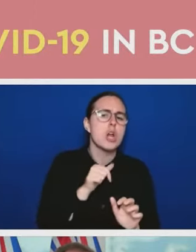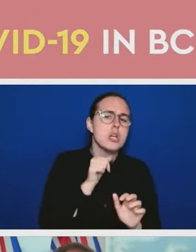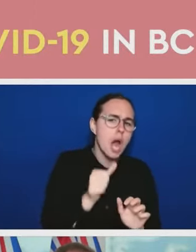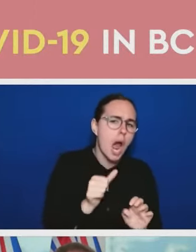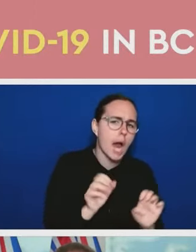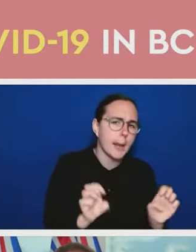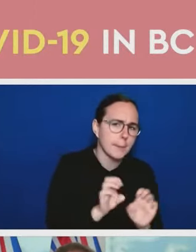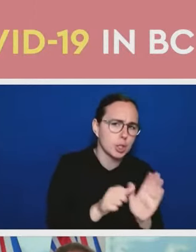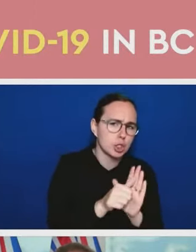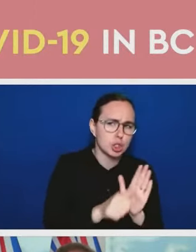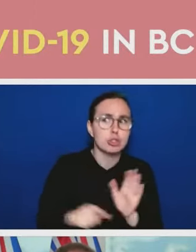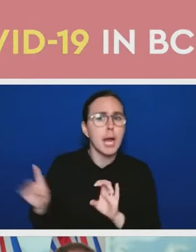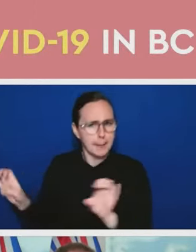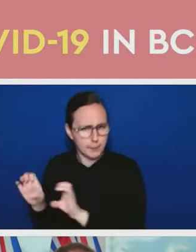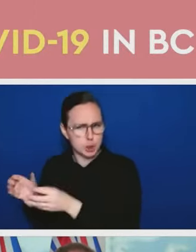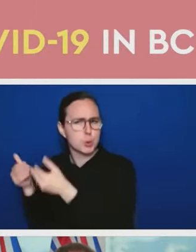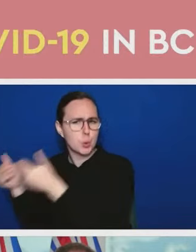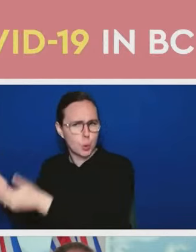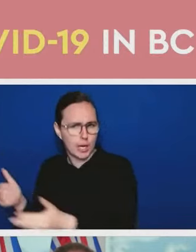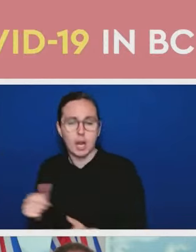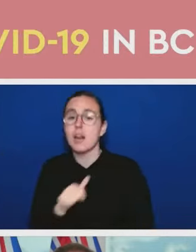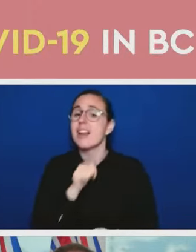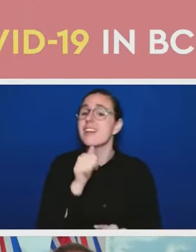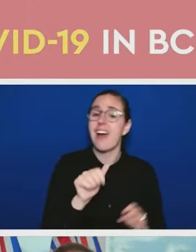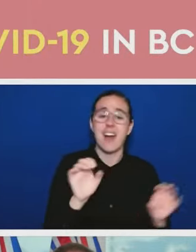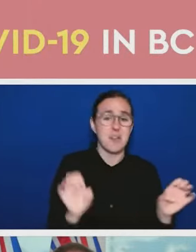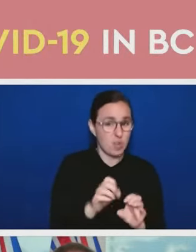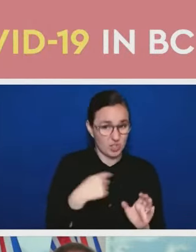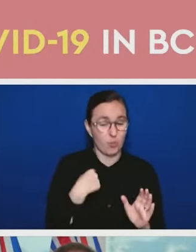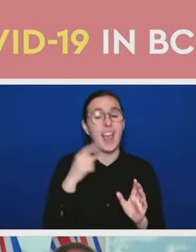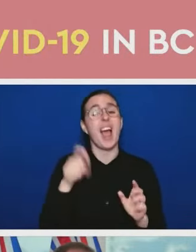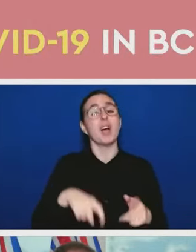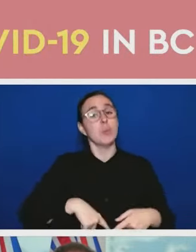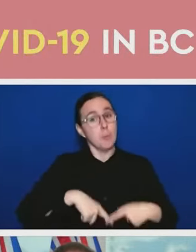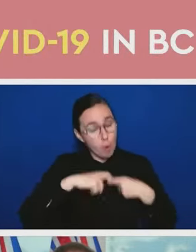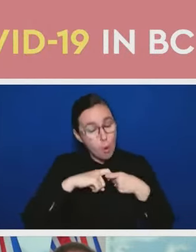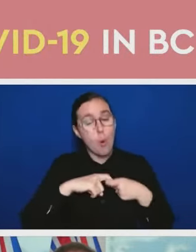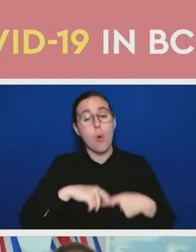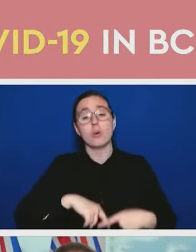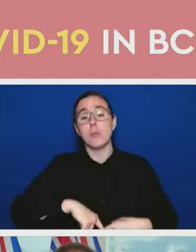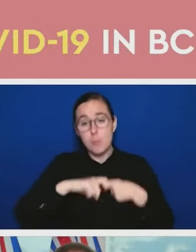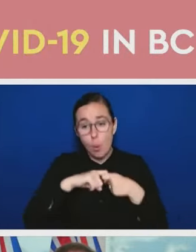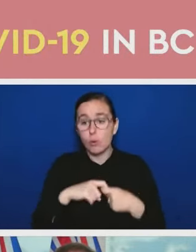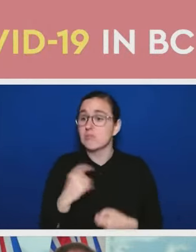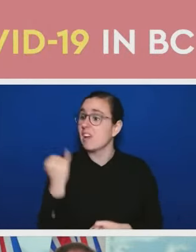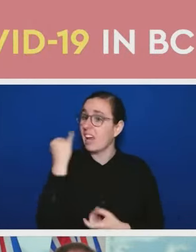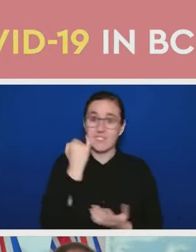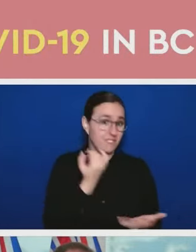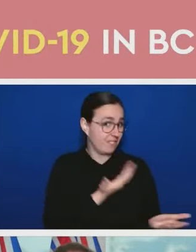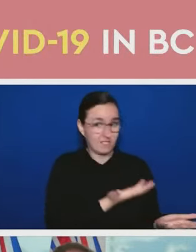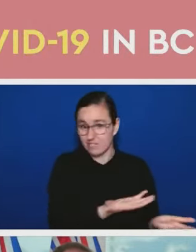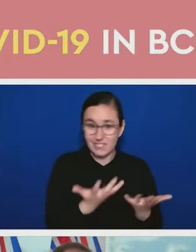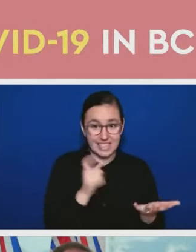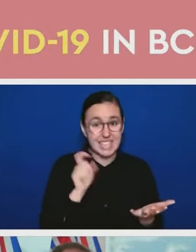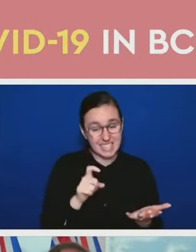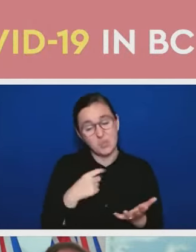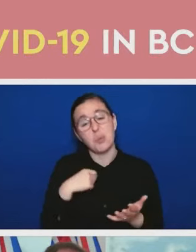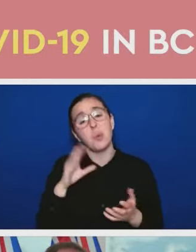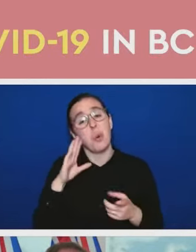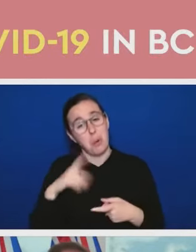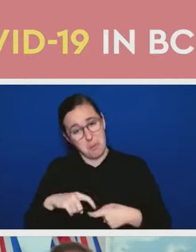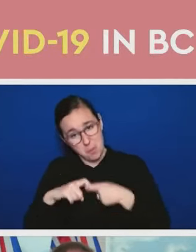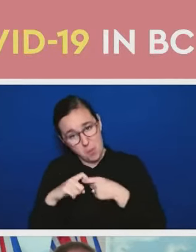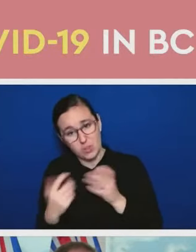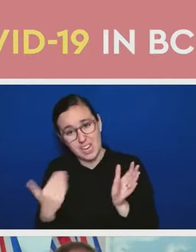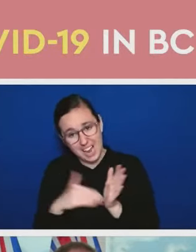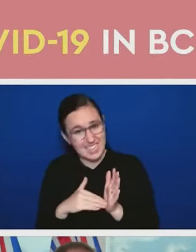want to avoid that. It's why we have increased surgical capacity so significantly in the pandemic to increase the number